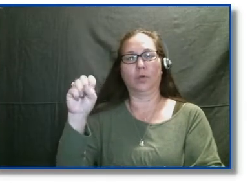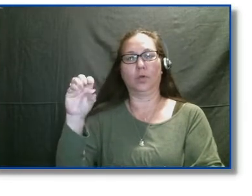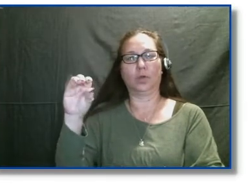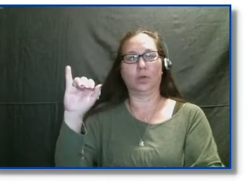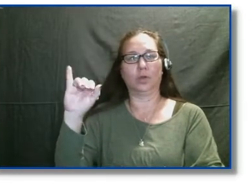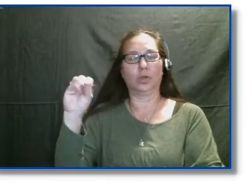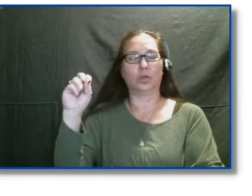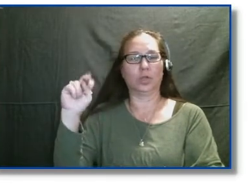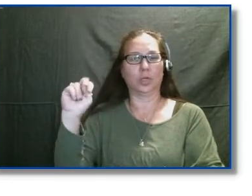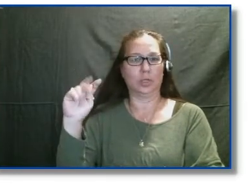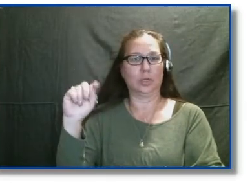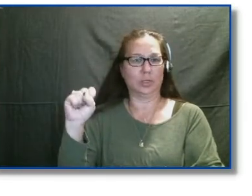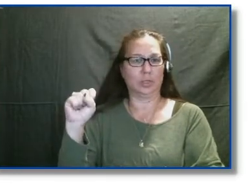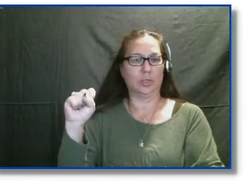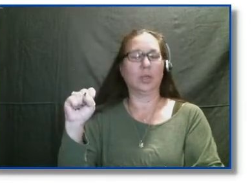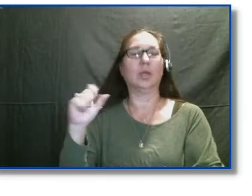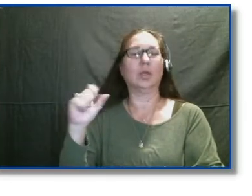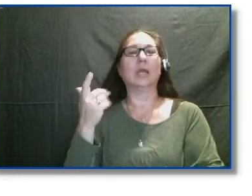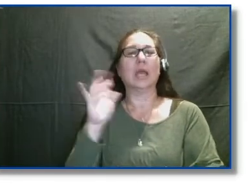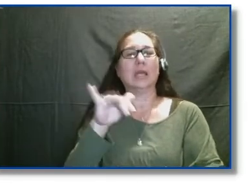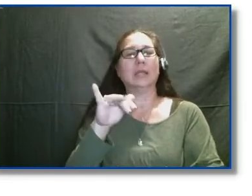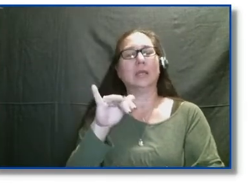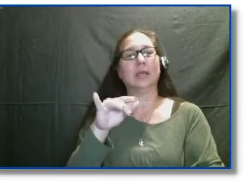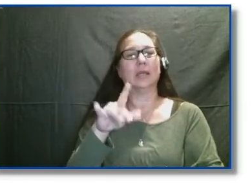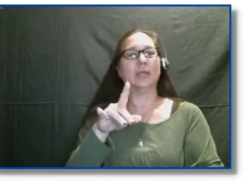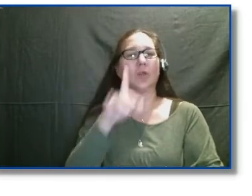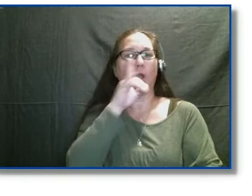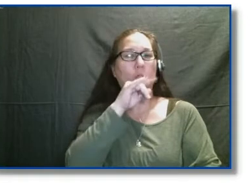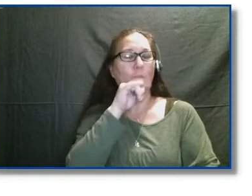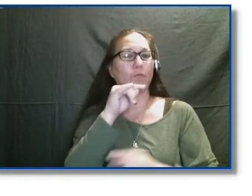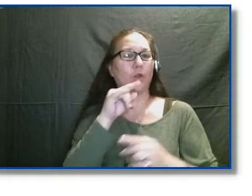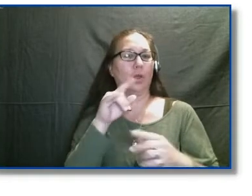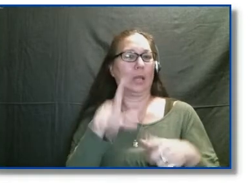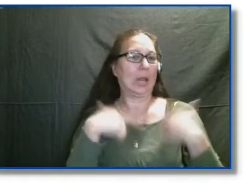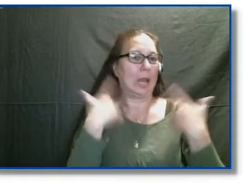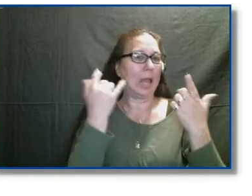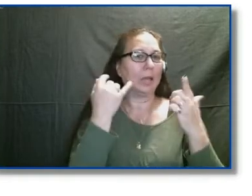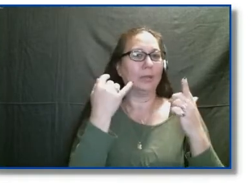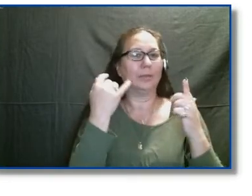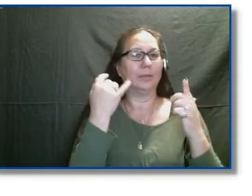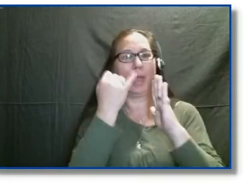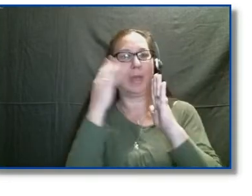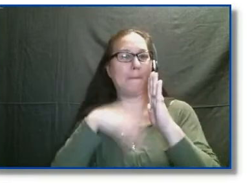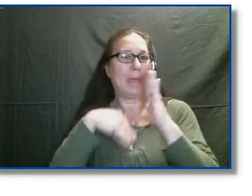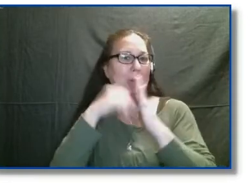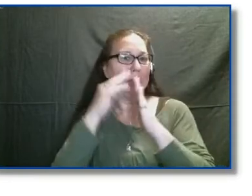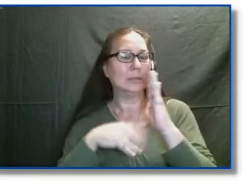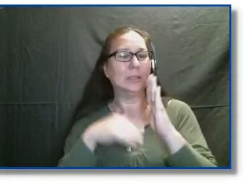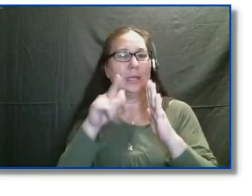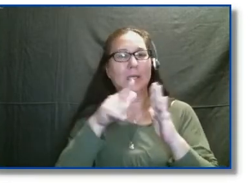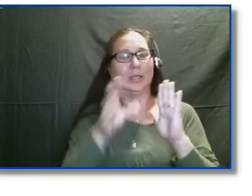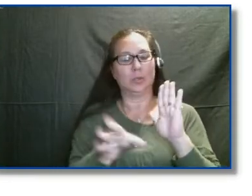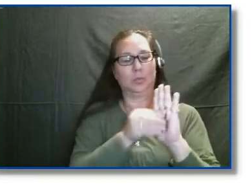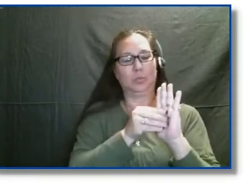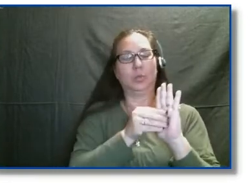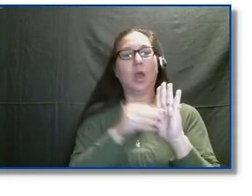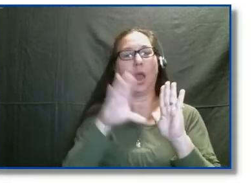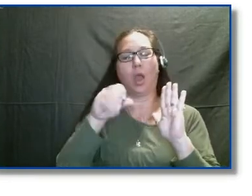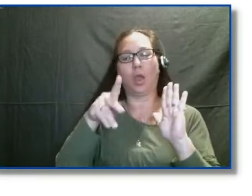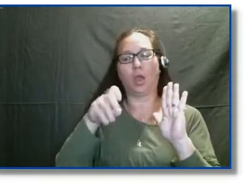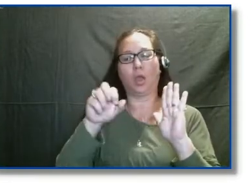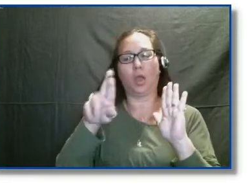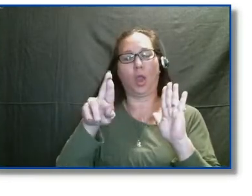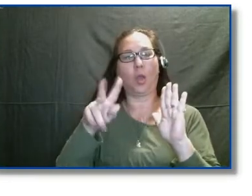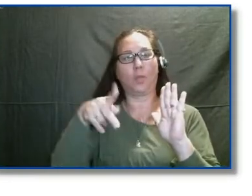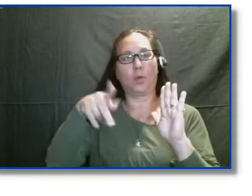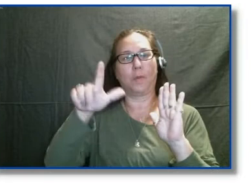artificial intelligence paintings. They are liquid crystal paintings executed on copper plate. And so the surface